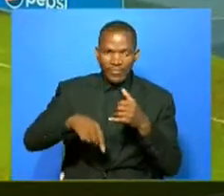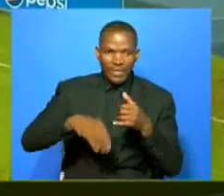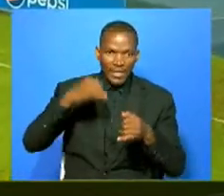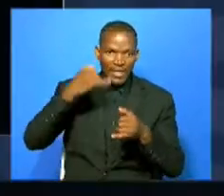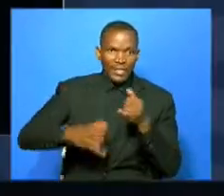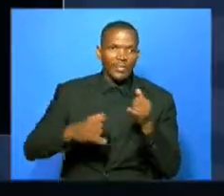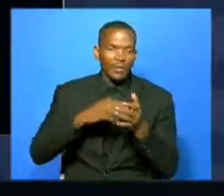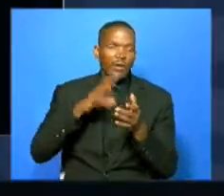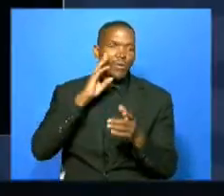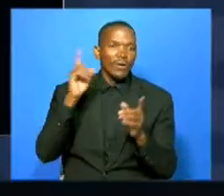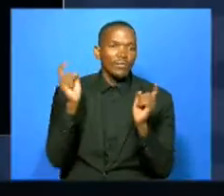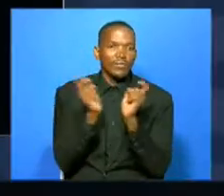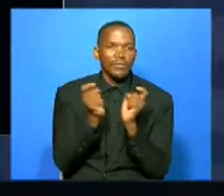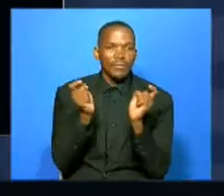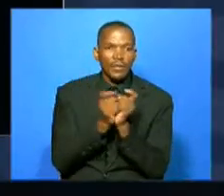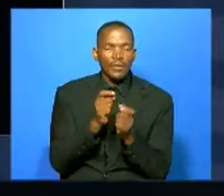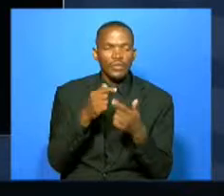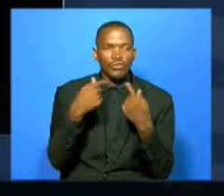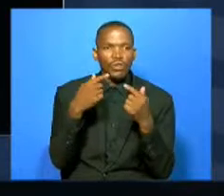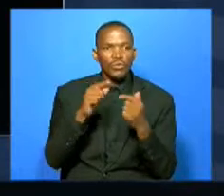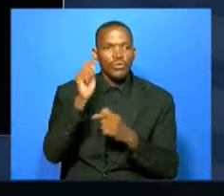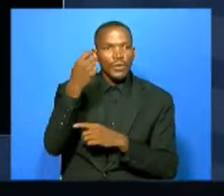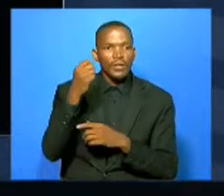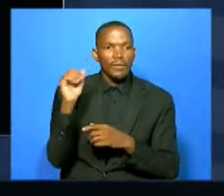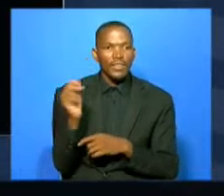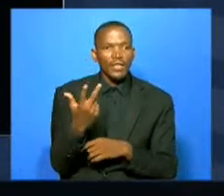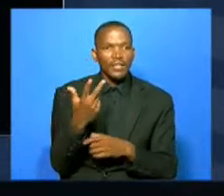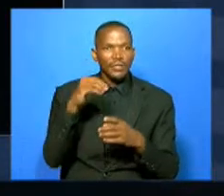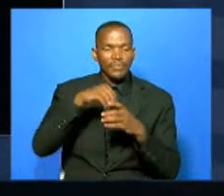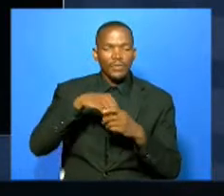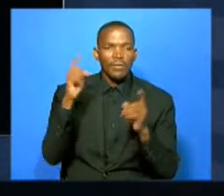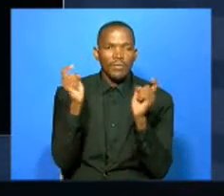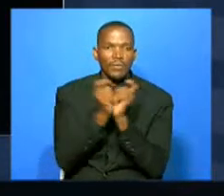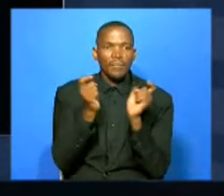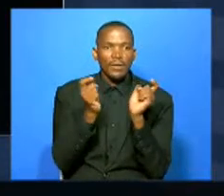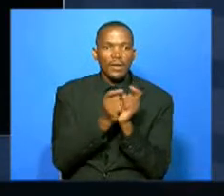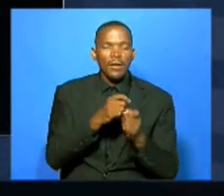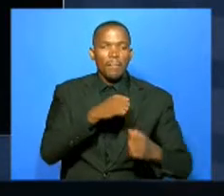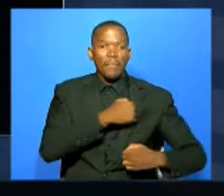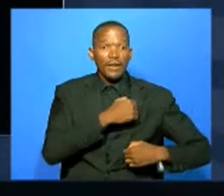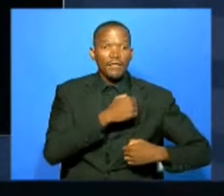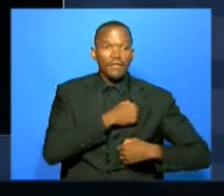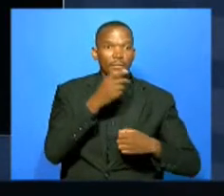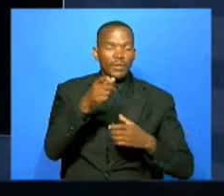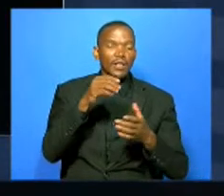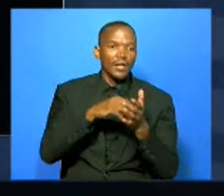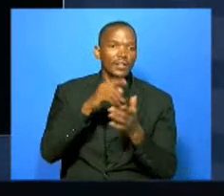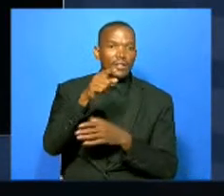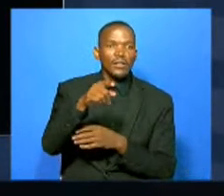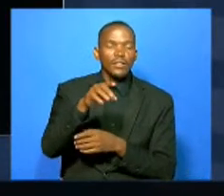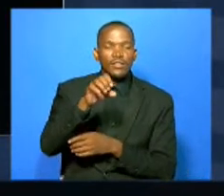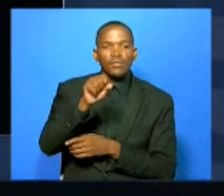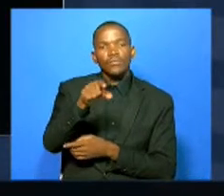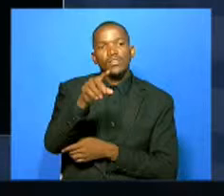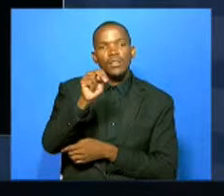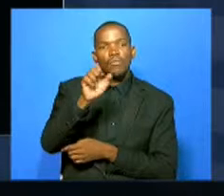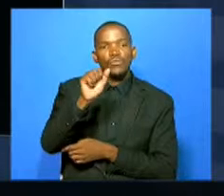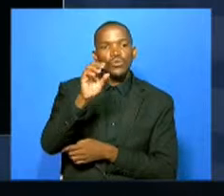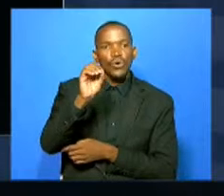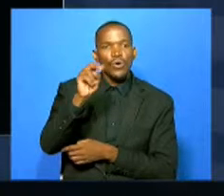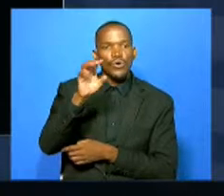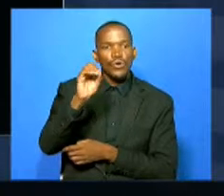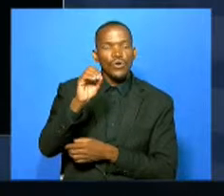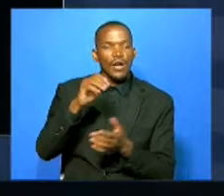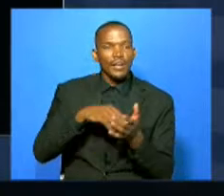Loko ba tla tsoga ba leka go kwadisa phenyo ya bone ya boraro ya paka eno fa ba amogela BDF 11 kwa lebaleng la Samsono.